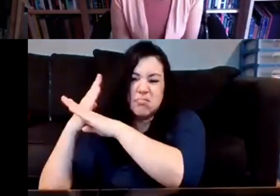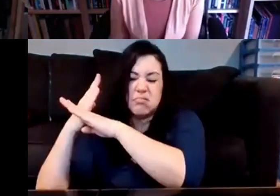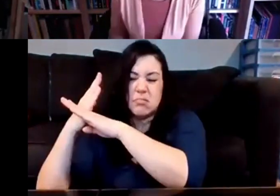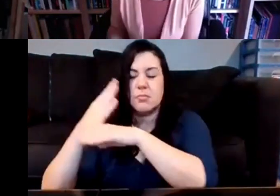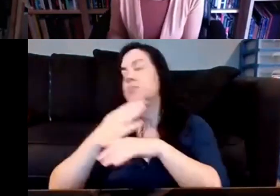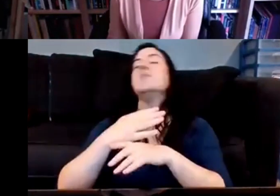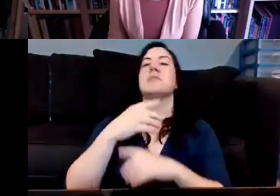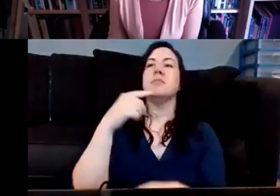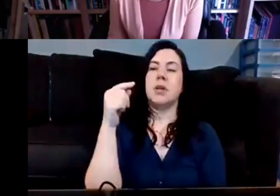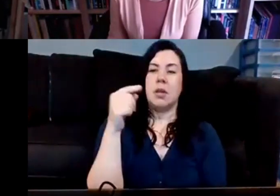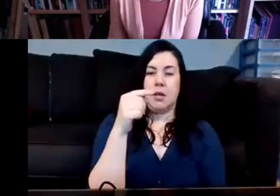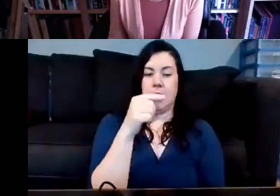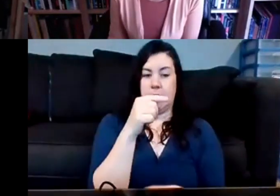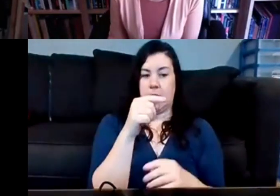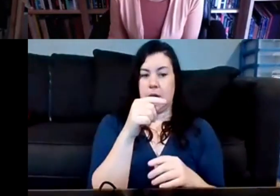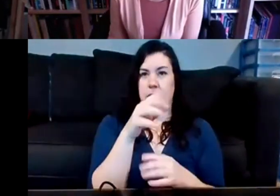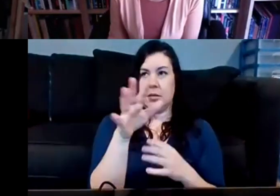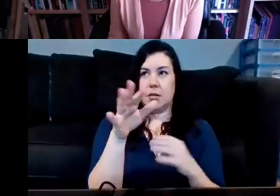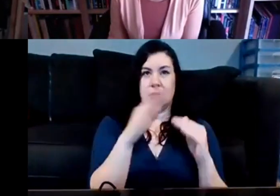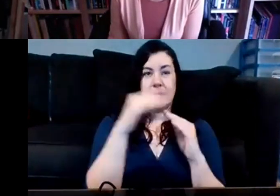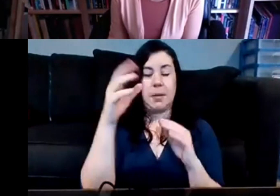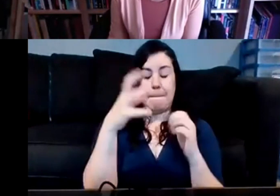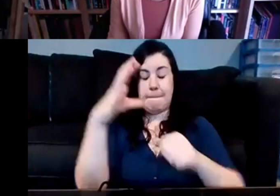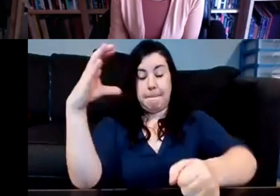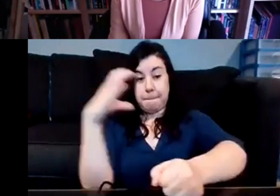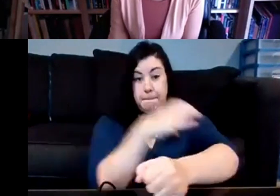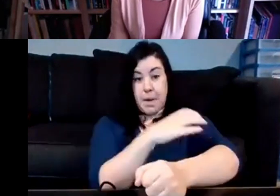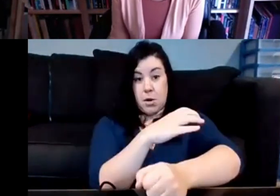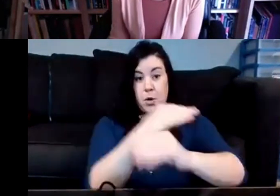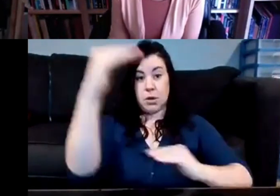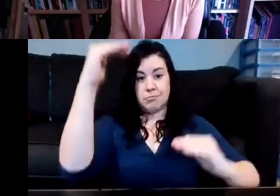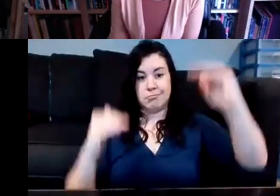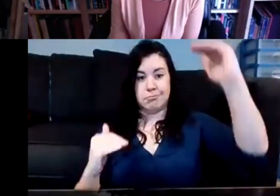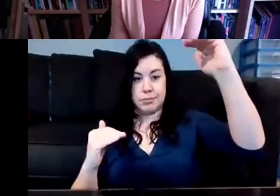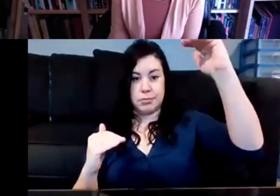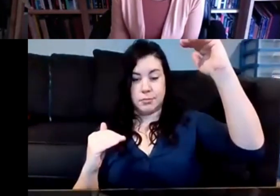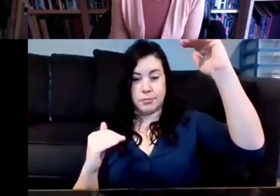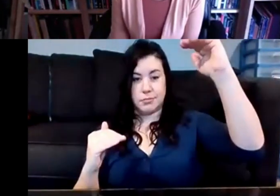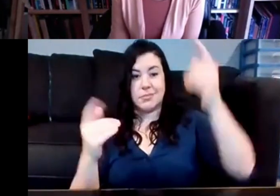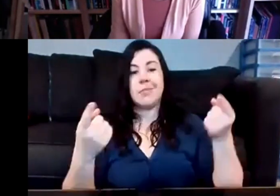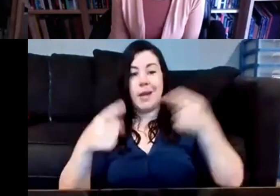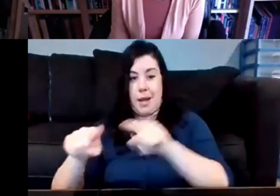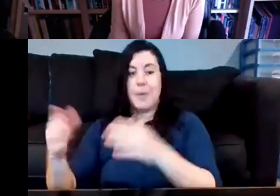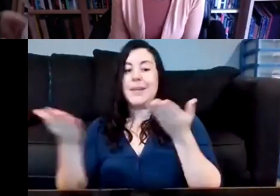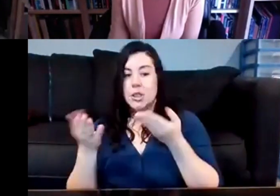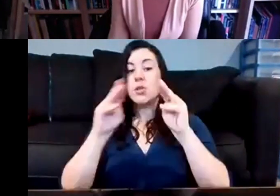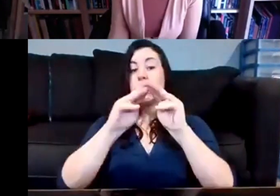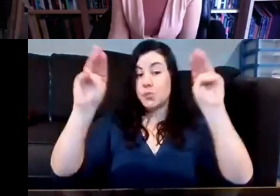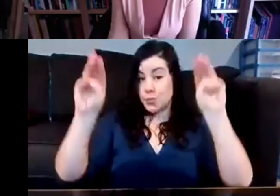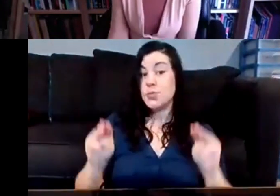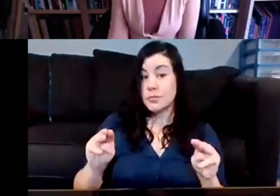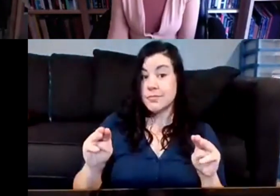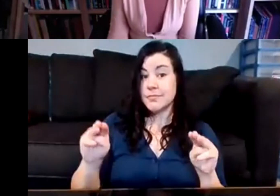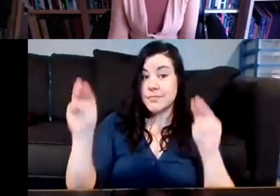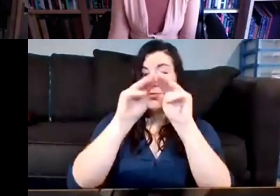has that I think is just perfect, the brutal asymmetry of power. And really that plays out in these institutions. It plays out in a museum. That's what the museum is. That's why